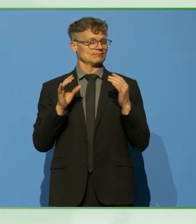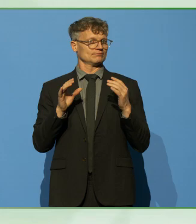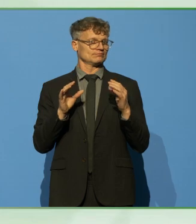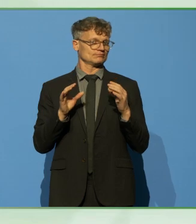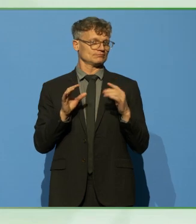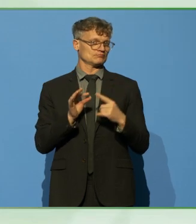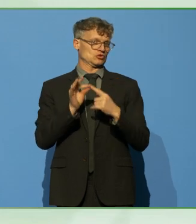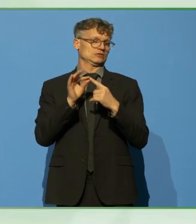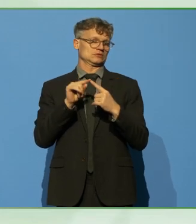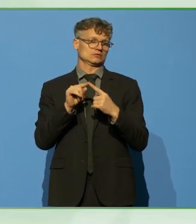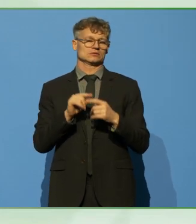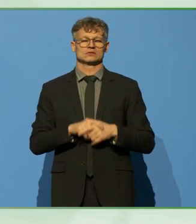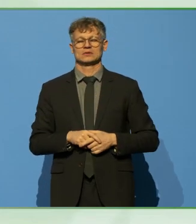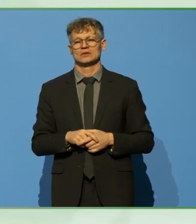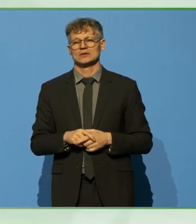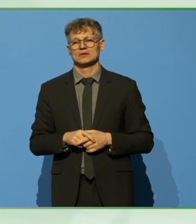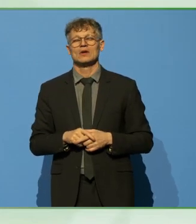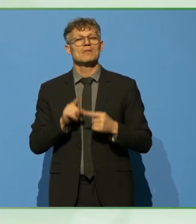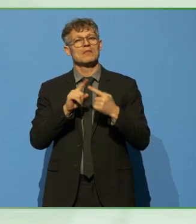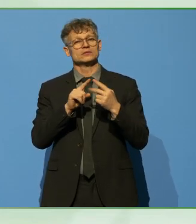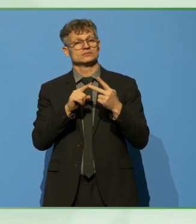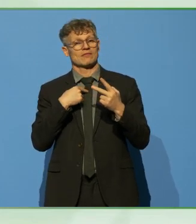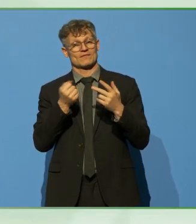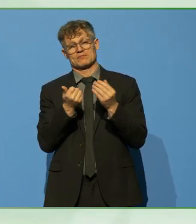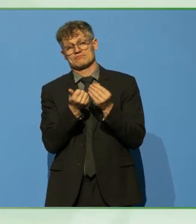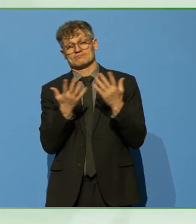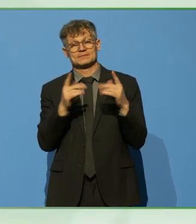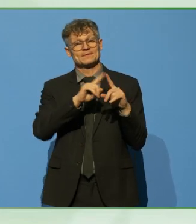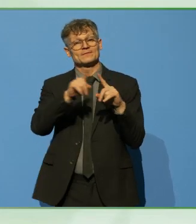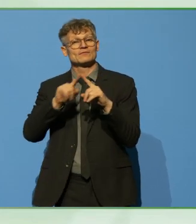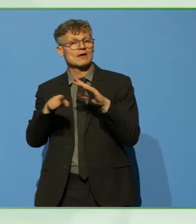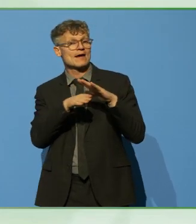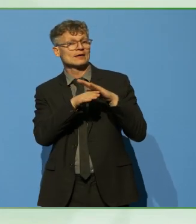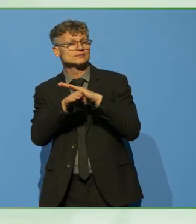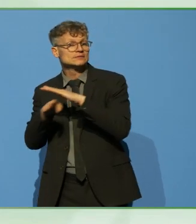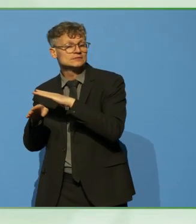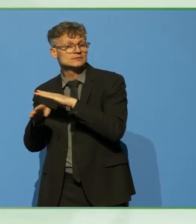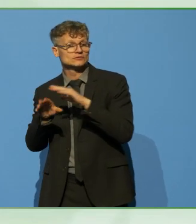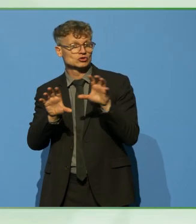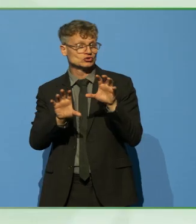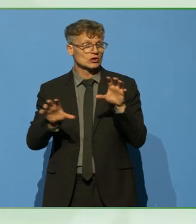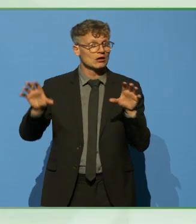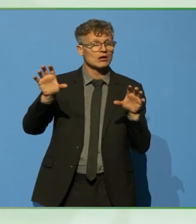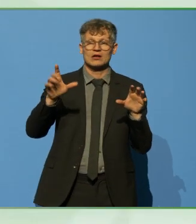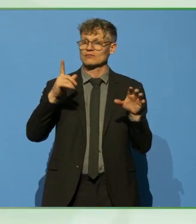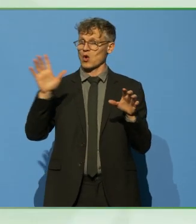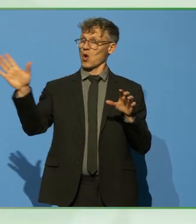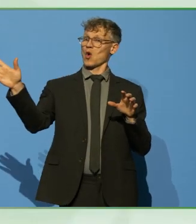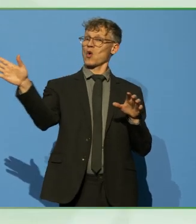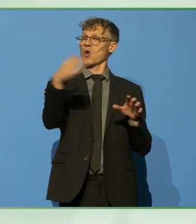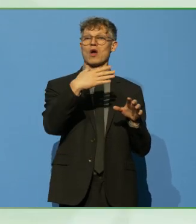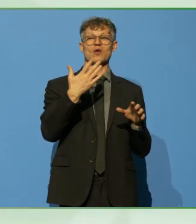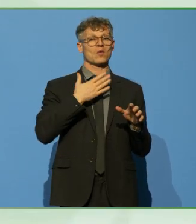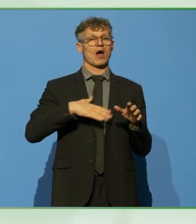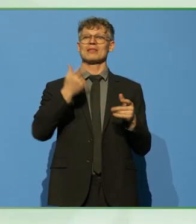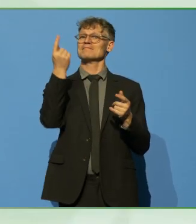have multiple access channels, because not everybody wants to use a smartphone, maybe. And this